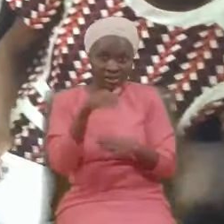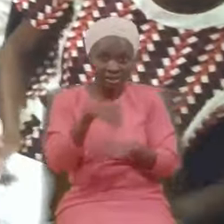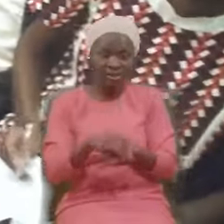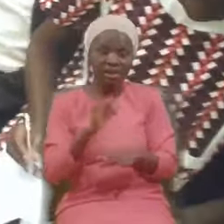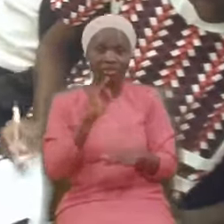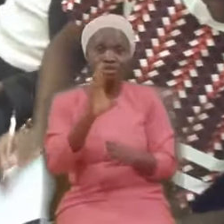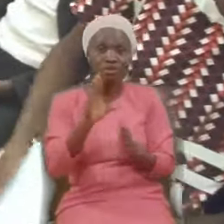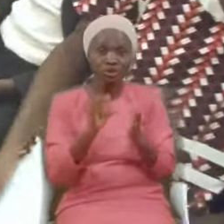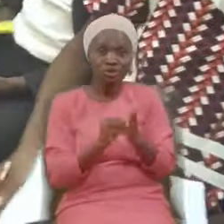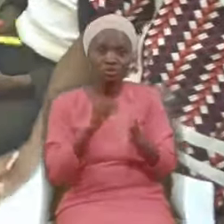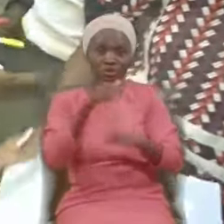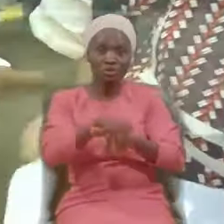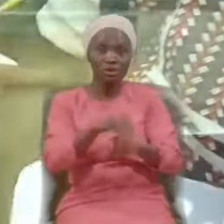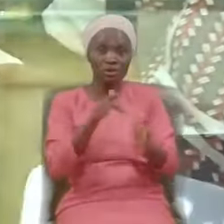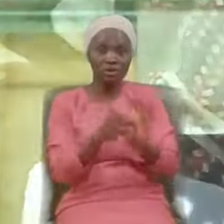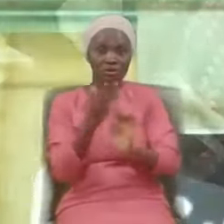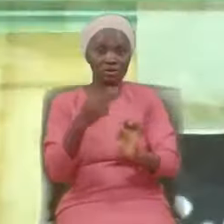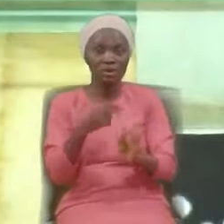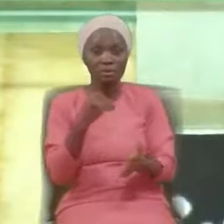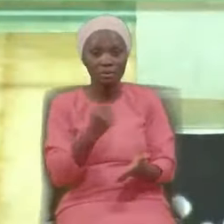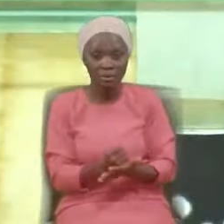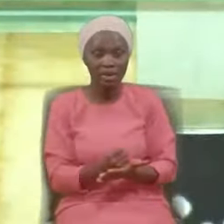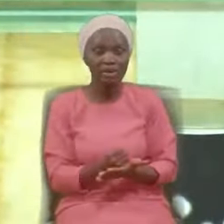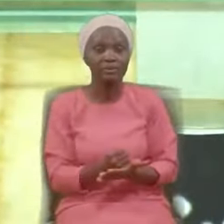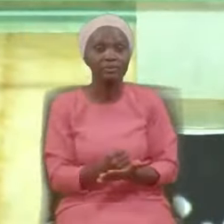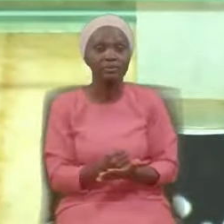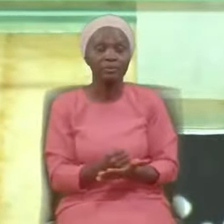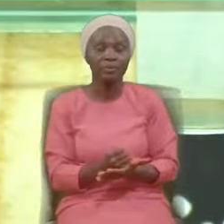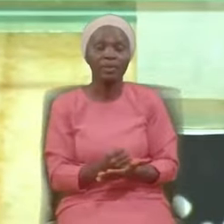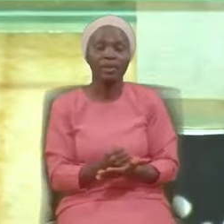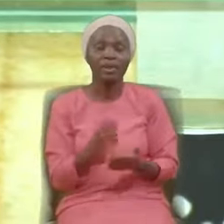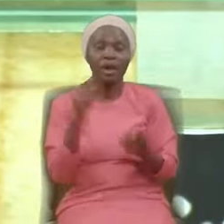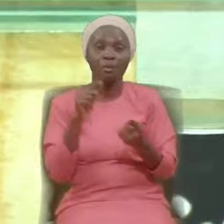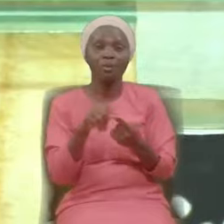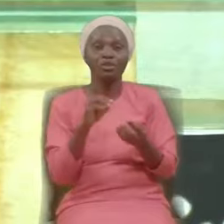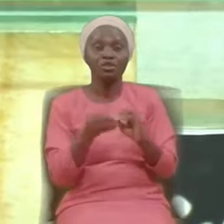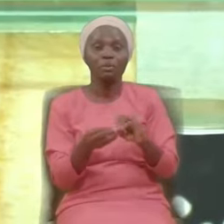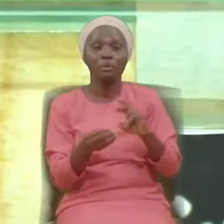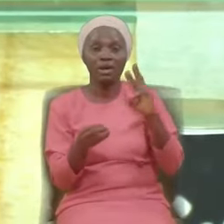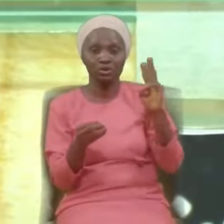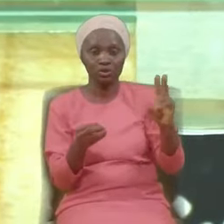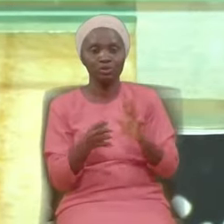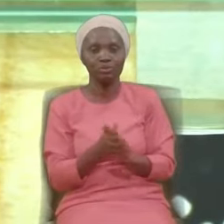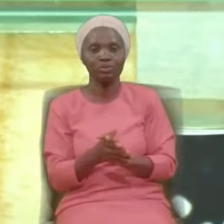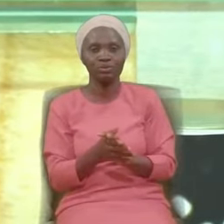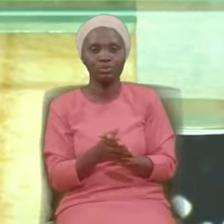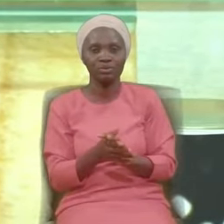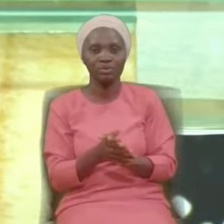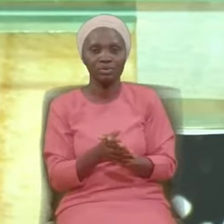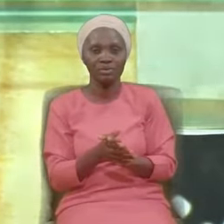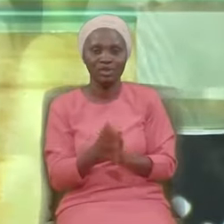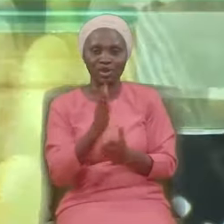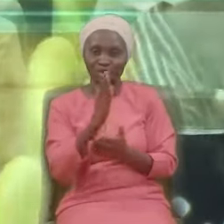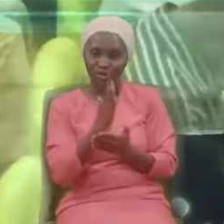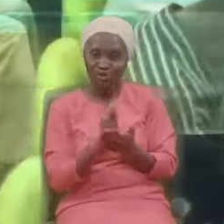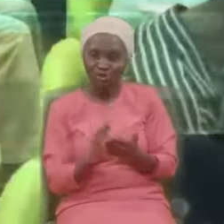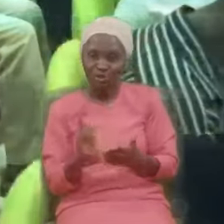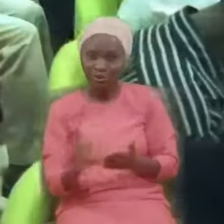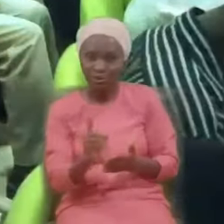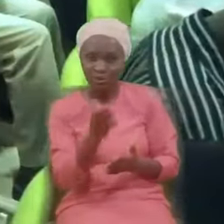Point number two now, the pursuit. Somebody there tonight will pursue.